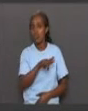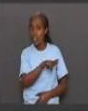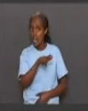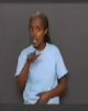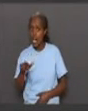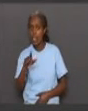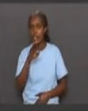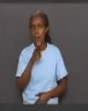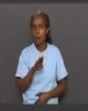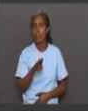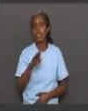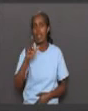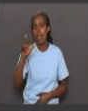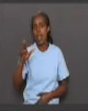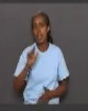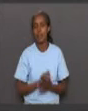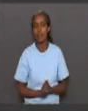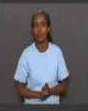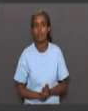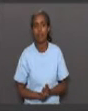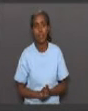2/3 of line BL.